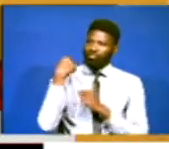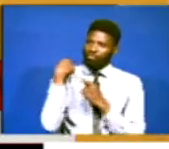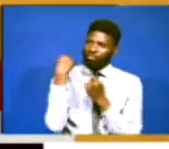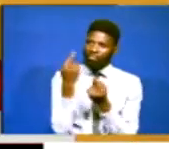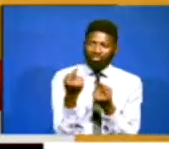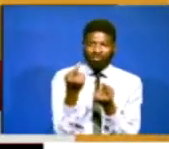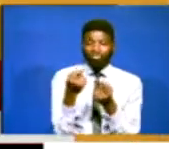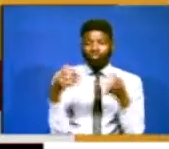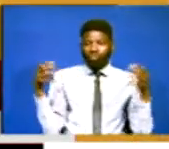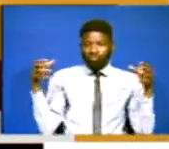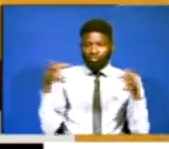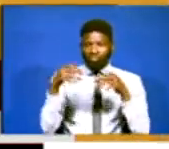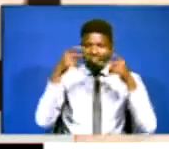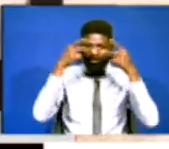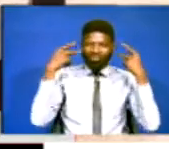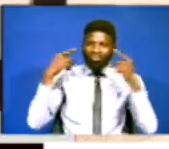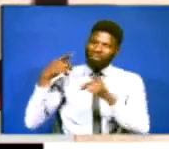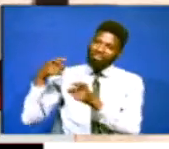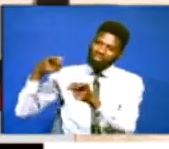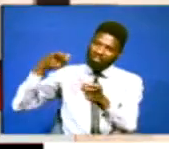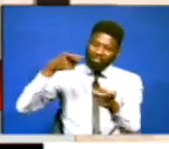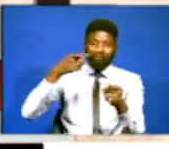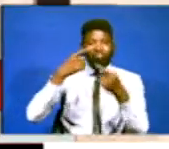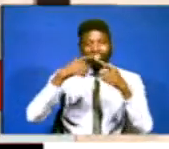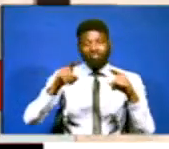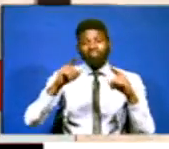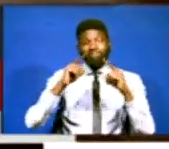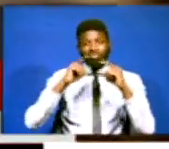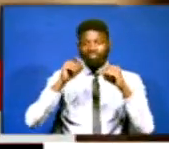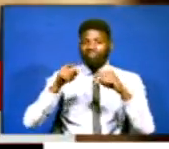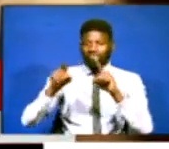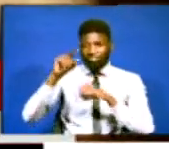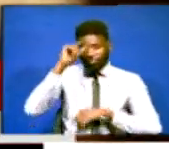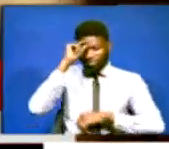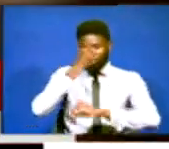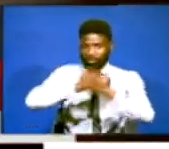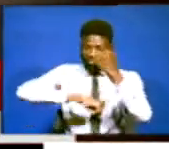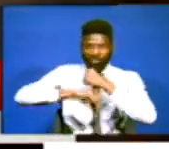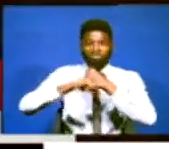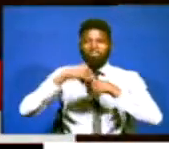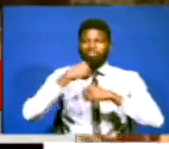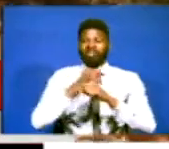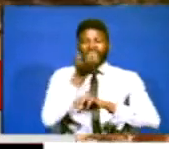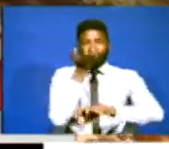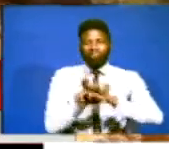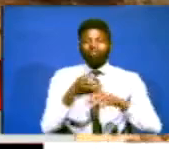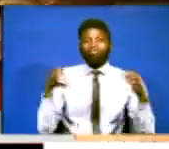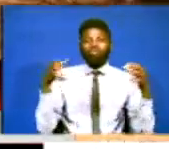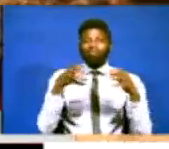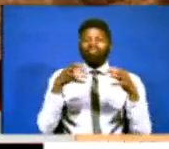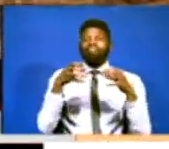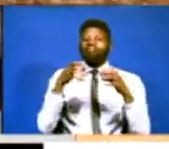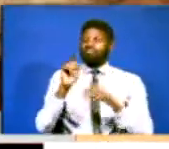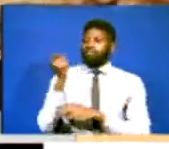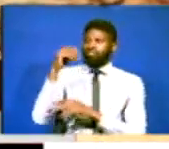government, however, maintains that it is increasingly making it difficult for the groups to plan and execute attacks on Kenyan soil. The Kenya